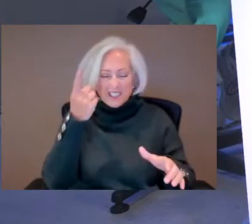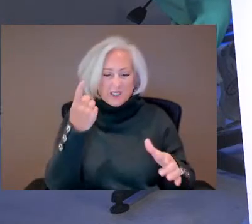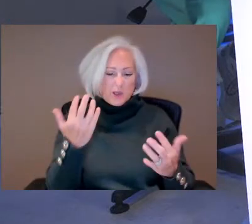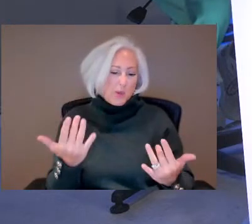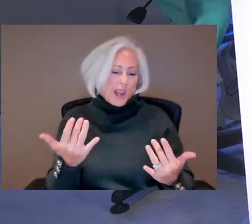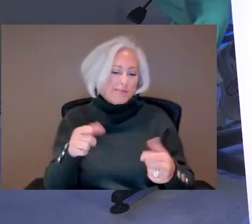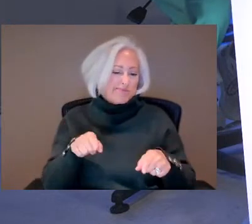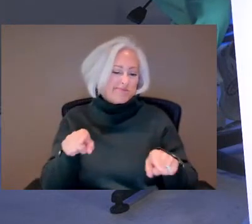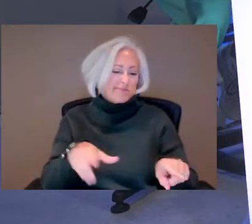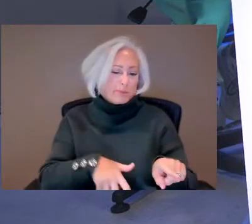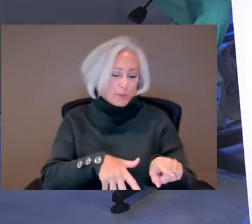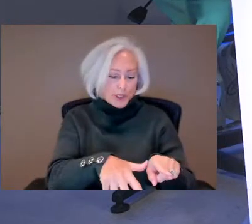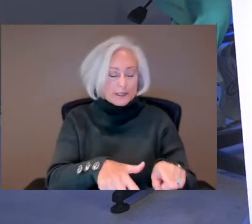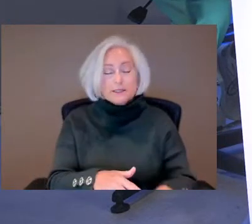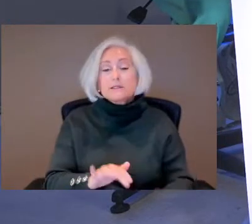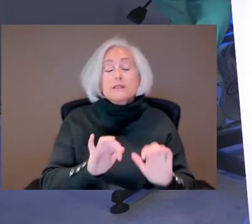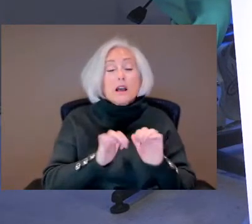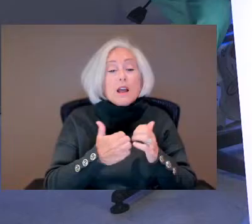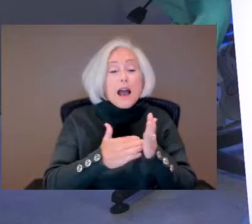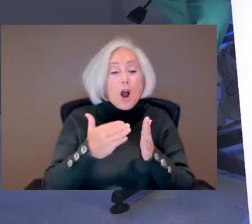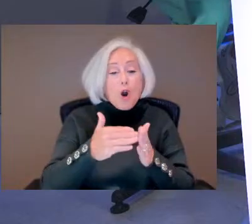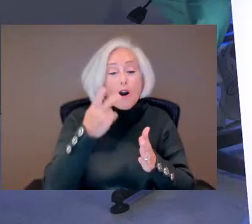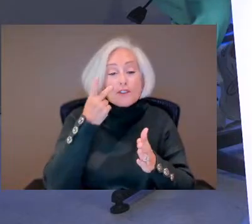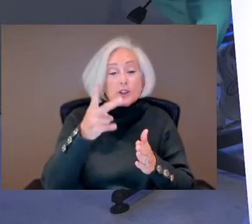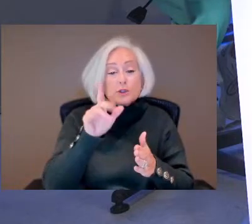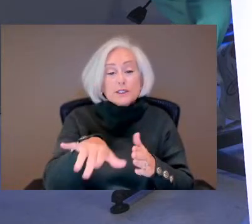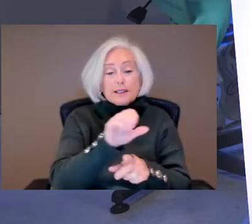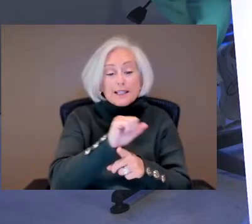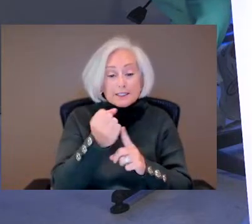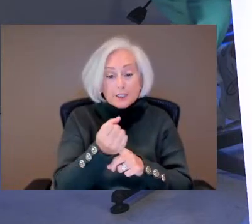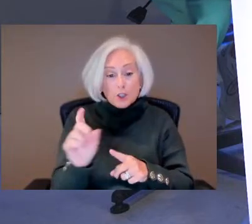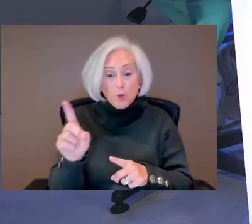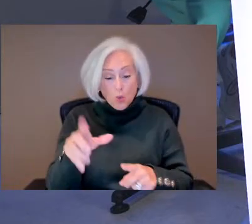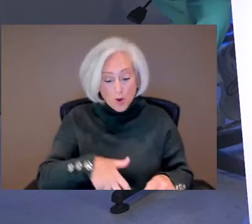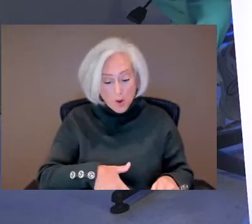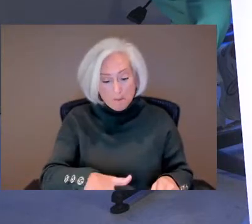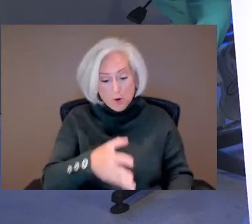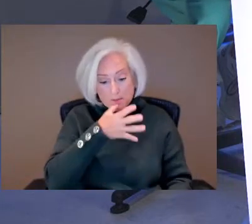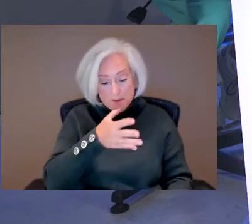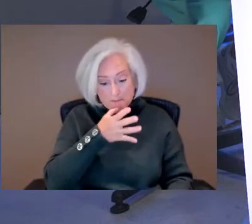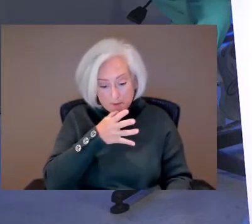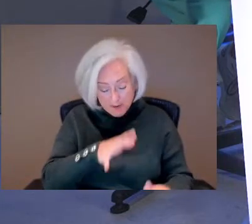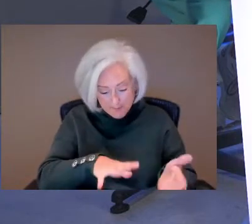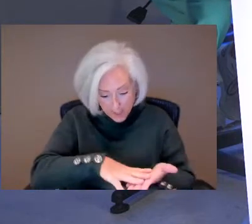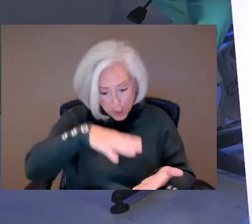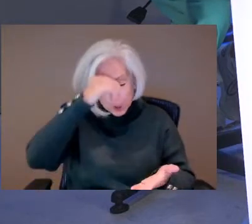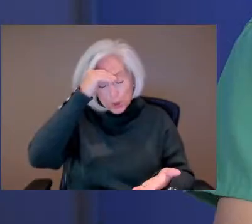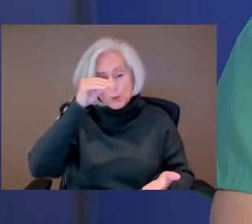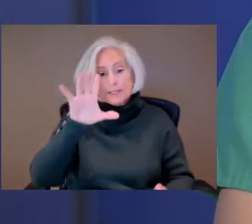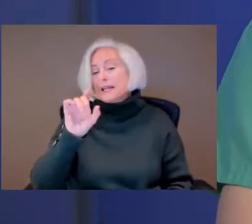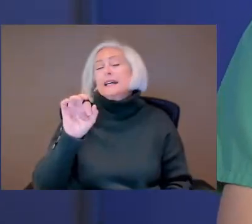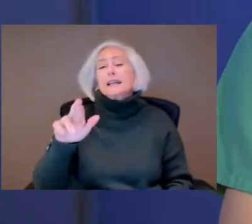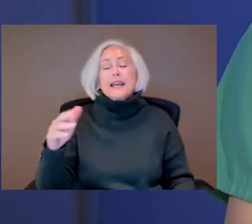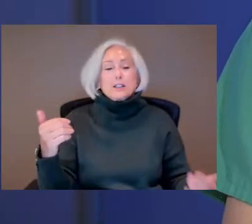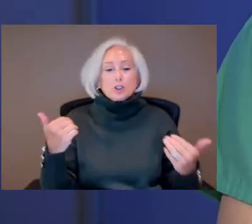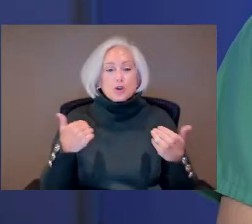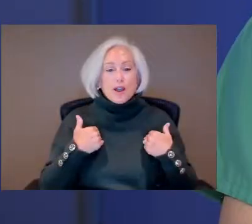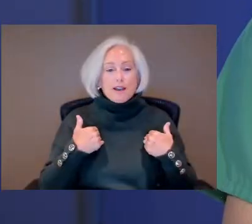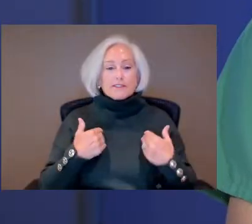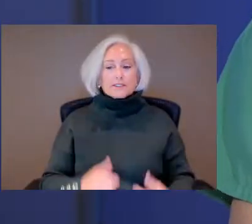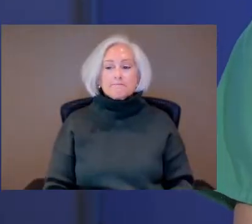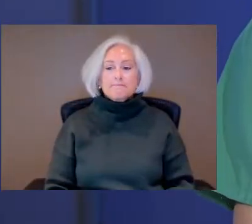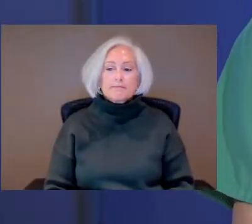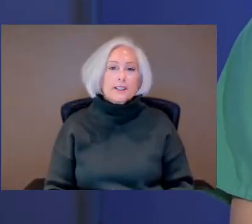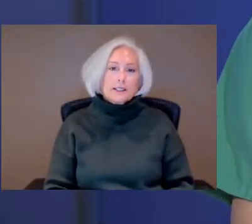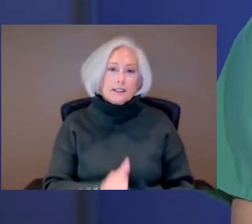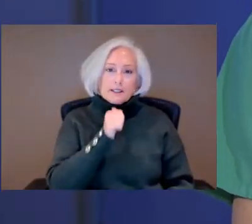do you see cases like this where a pregnant mom finds out she has cancer? I don't think it's that uncommon for us to see